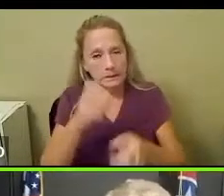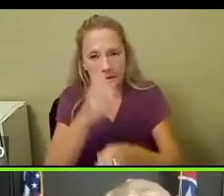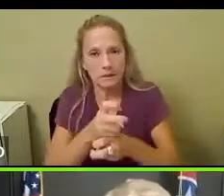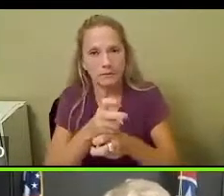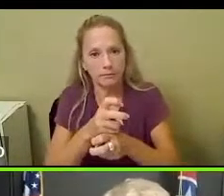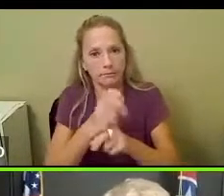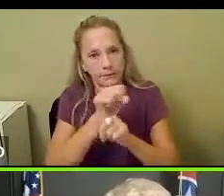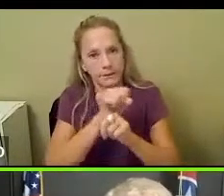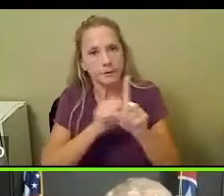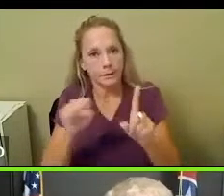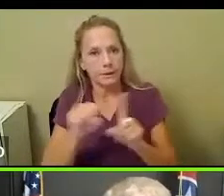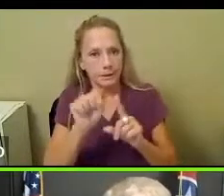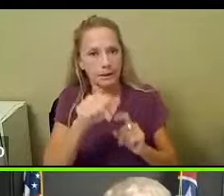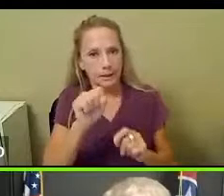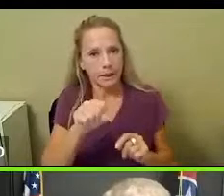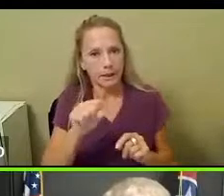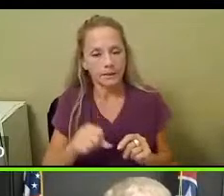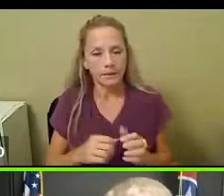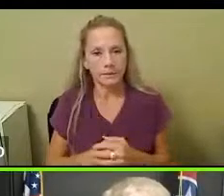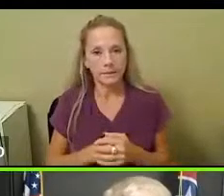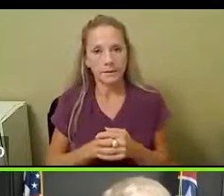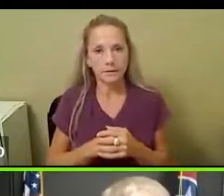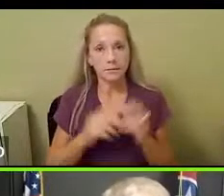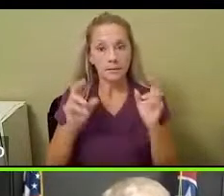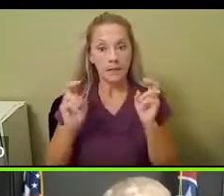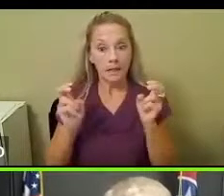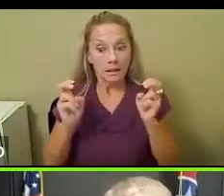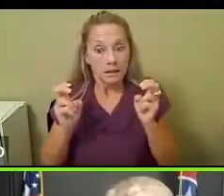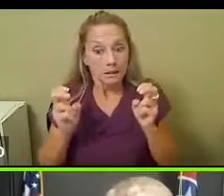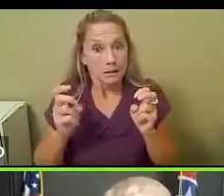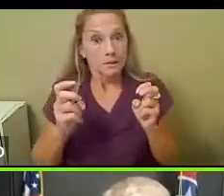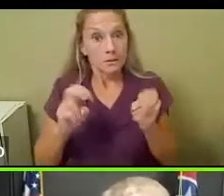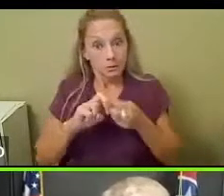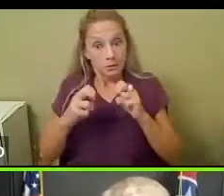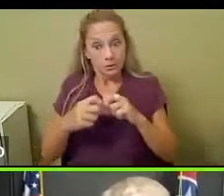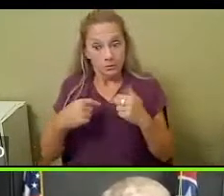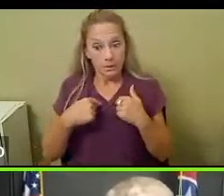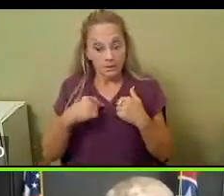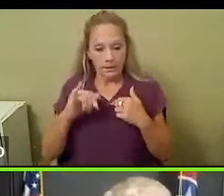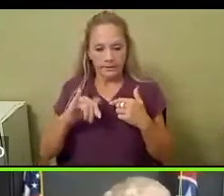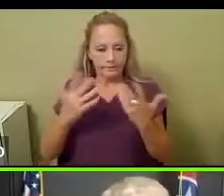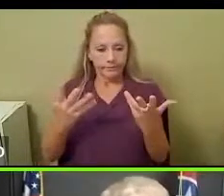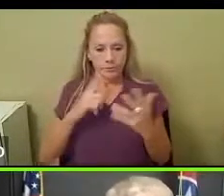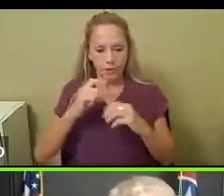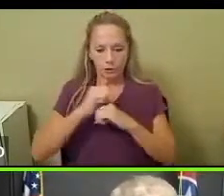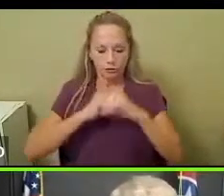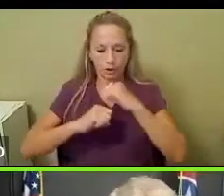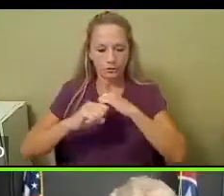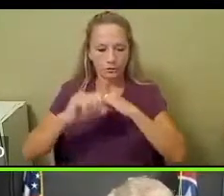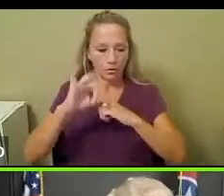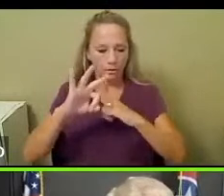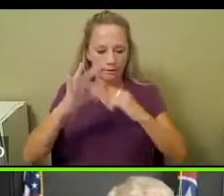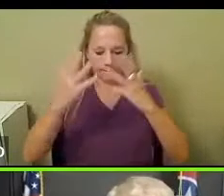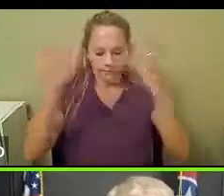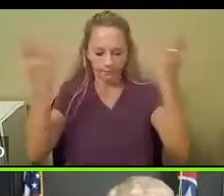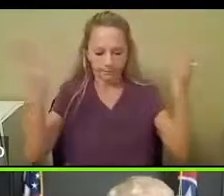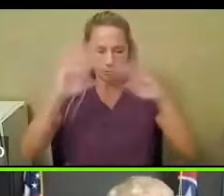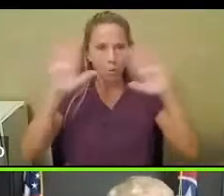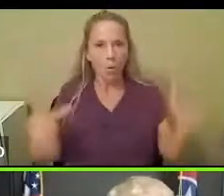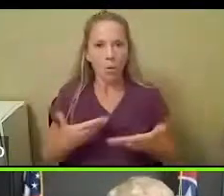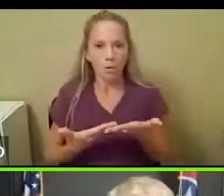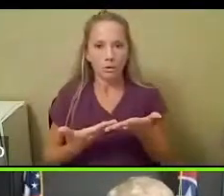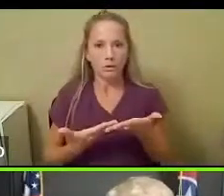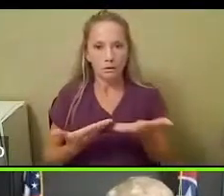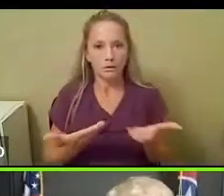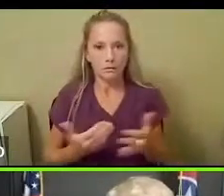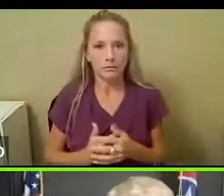And the issue to me is the structure of all of this, and the